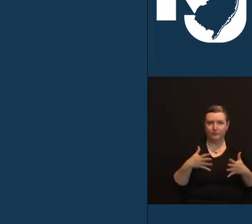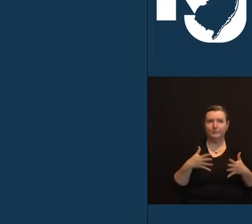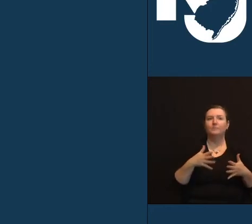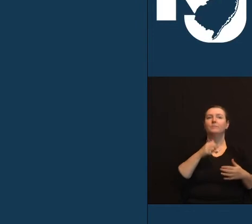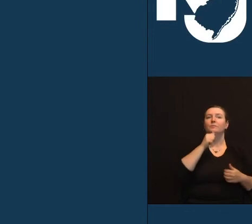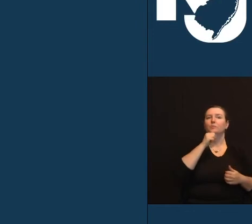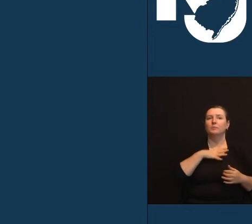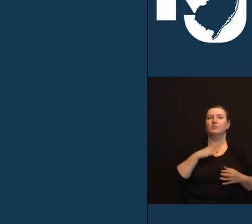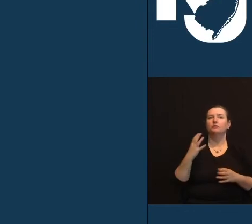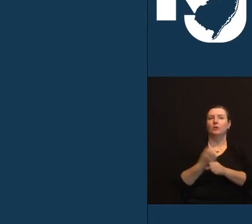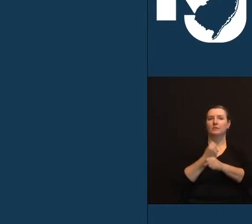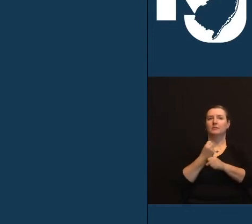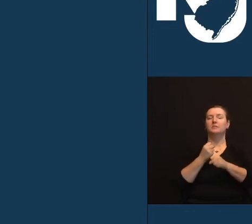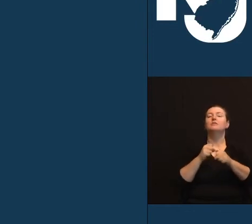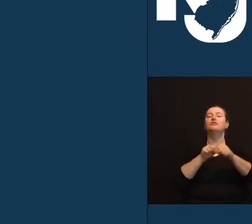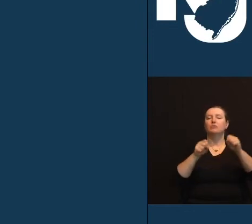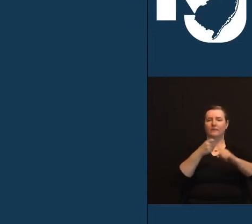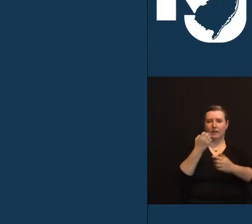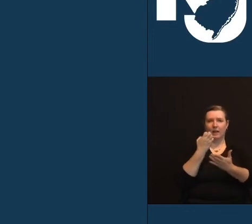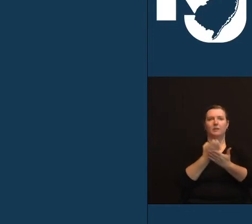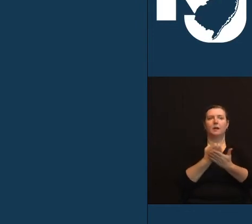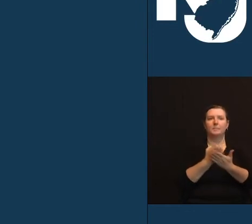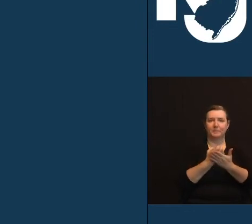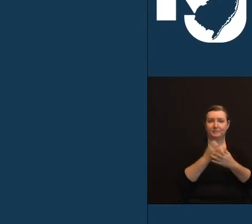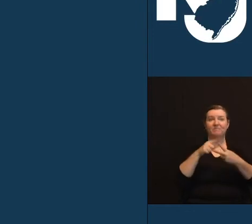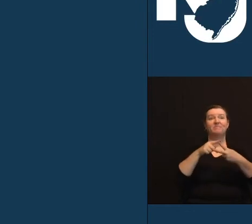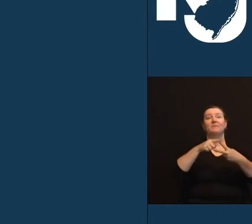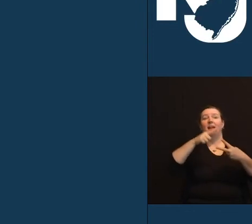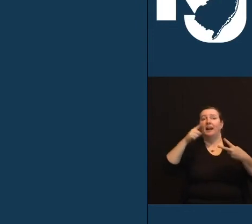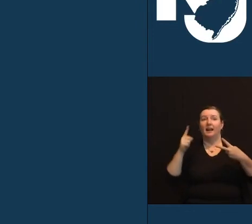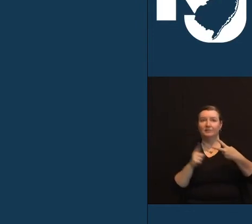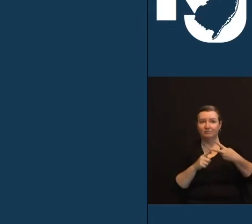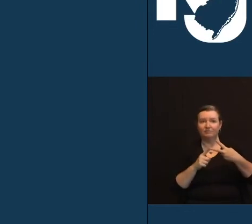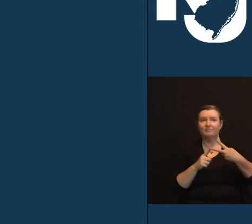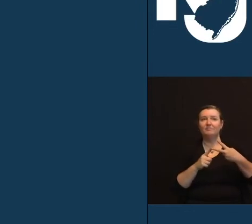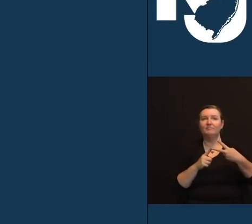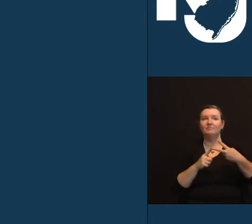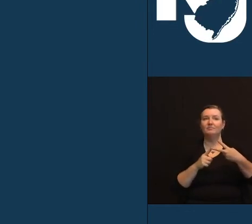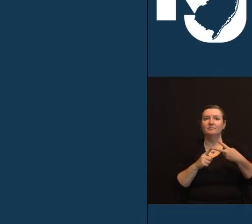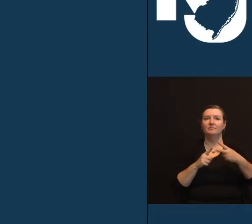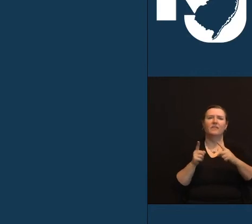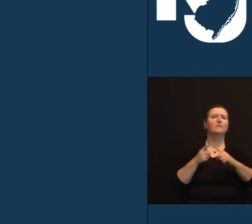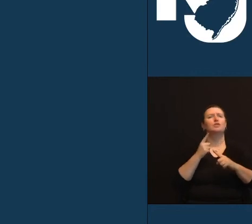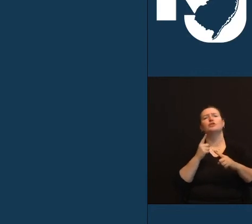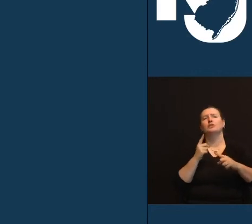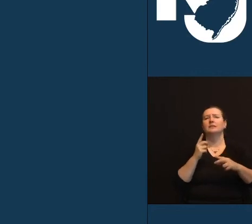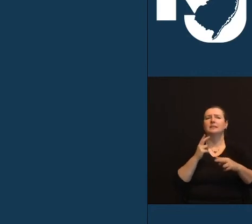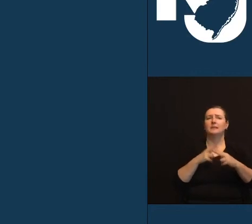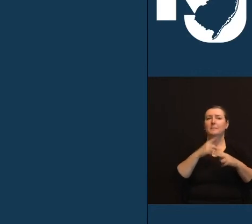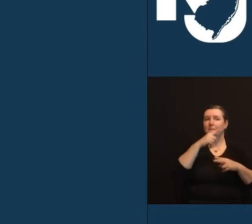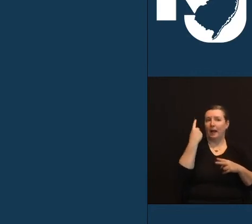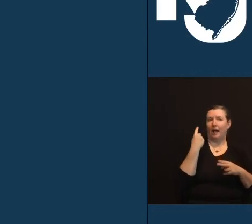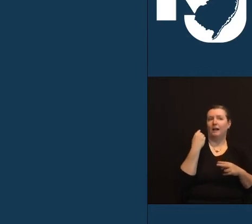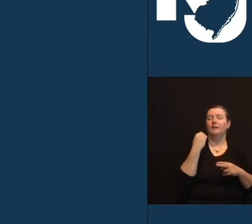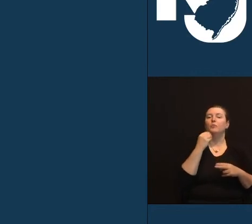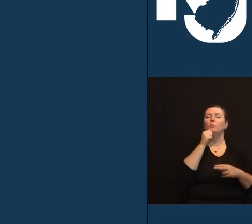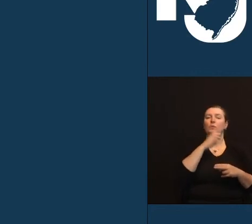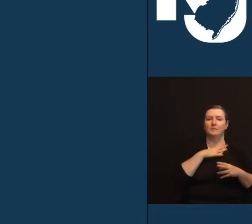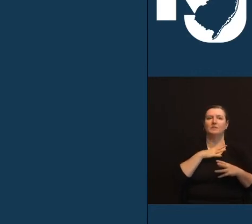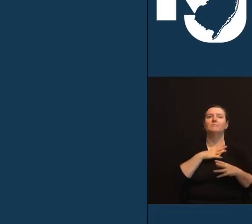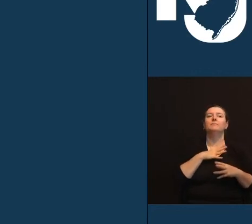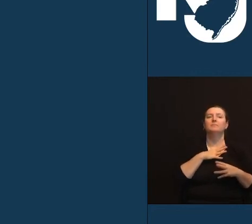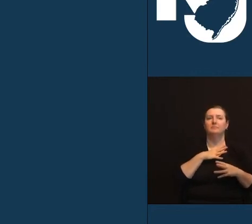Pennsylvania, by the way, Zakia's alma mater, and her name was Sadie Tanner Mossel Alexander. So everybody's healthy, they're